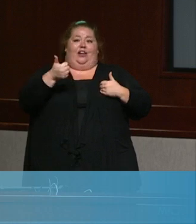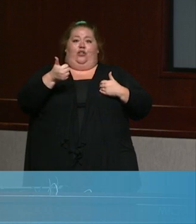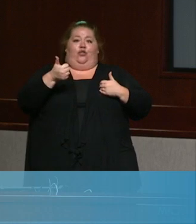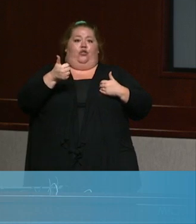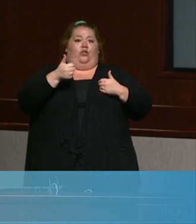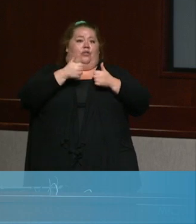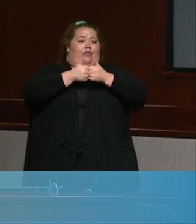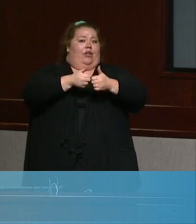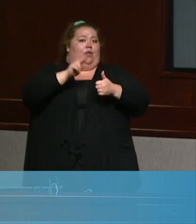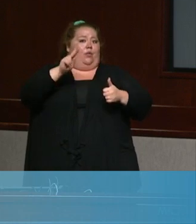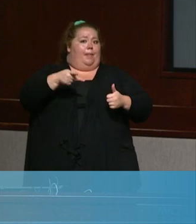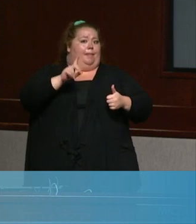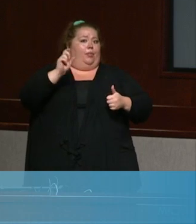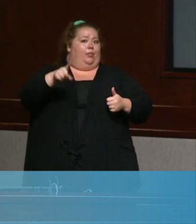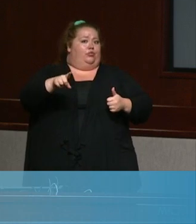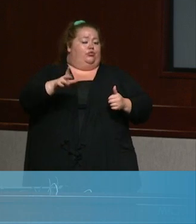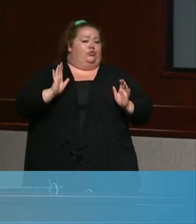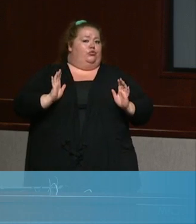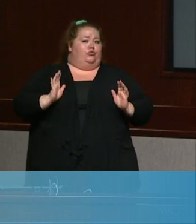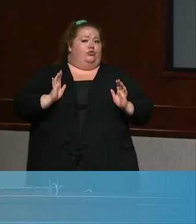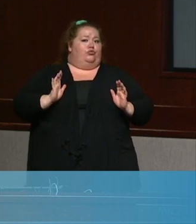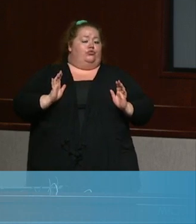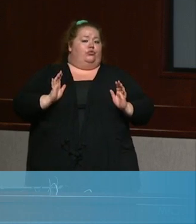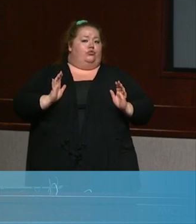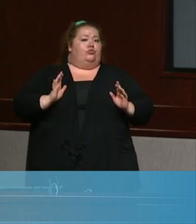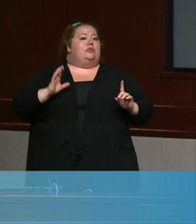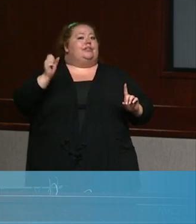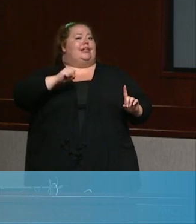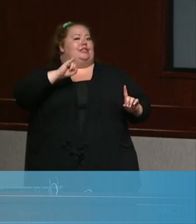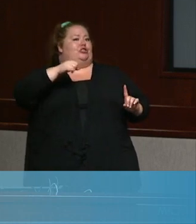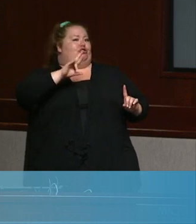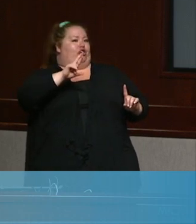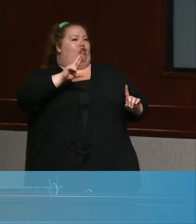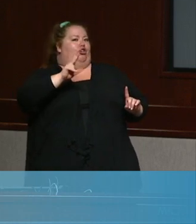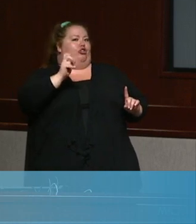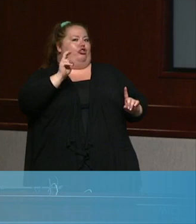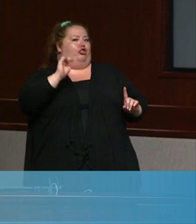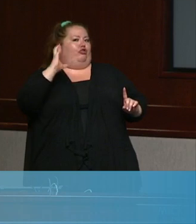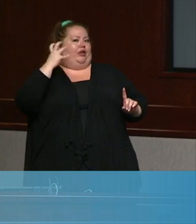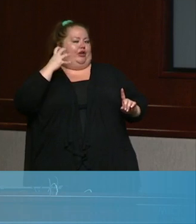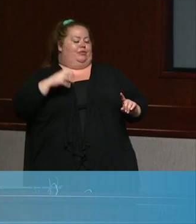with follow-up questions? Yeah, JR Kern Radio. Go ahead.